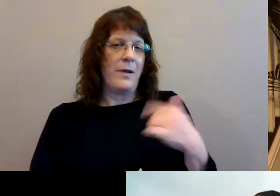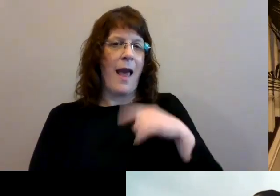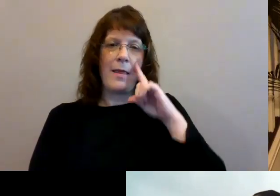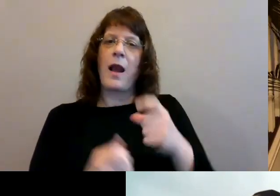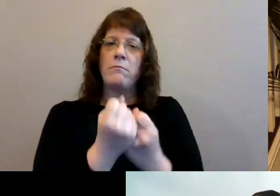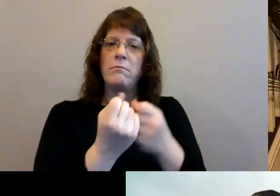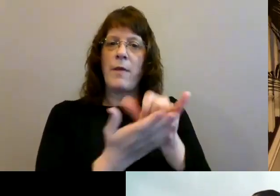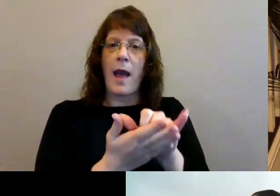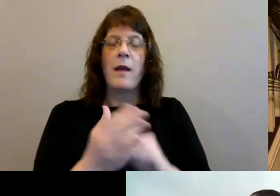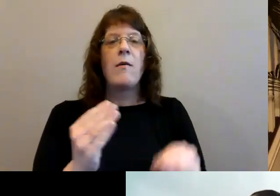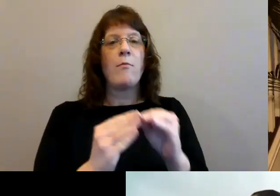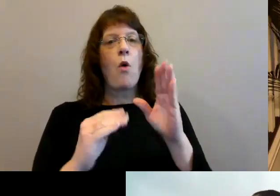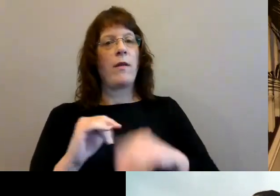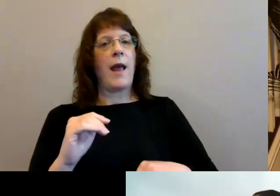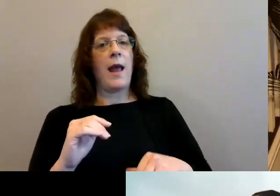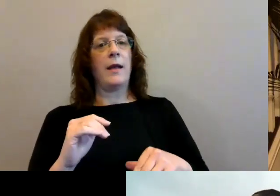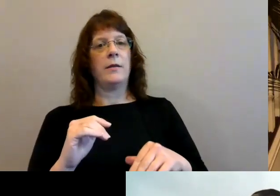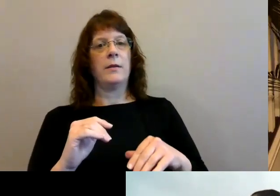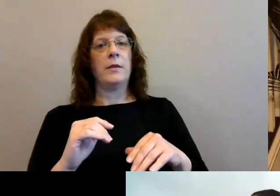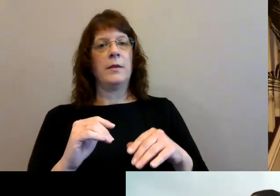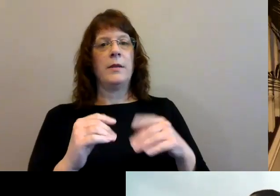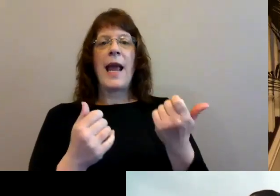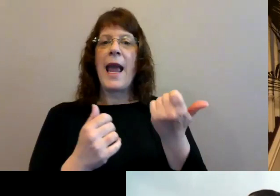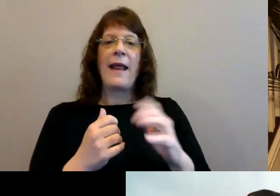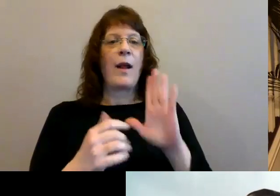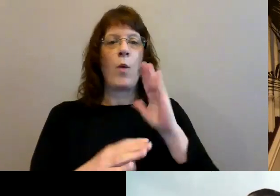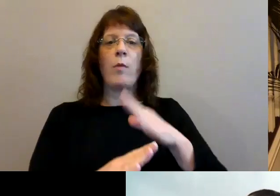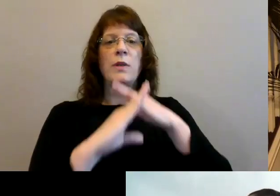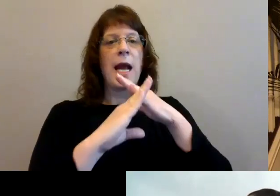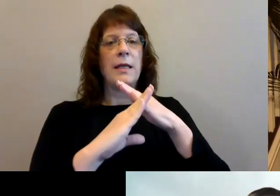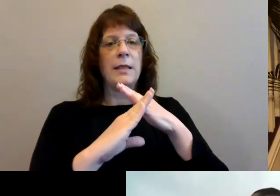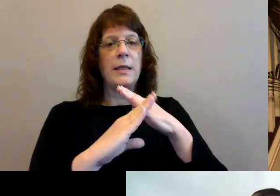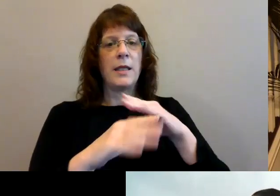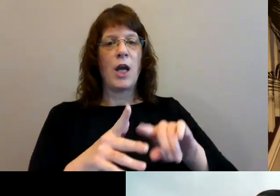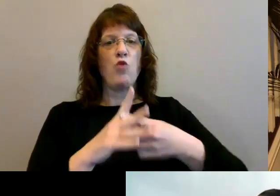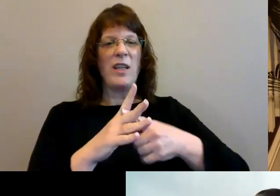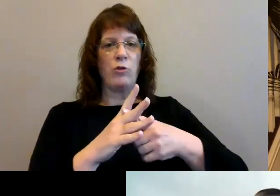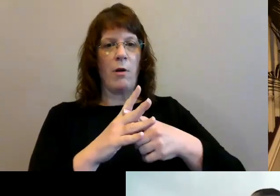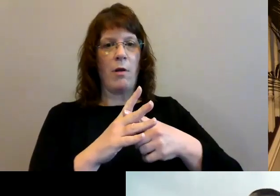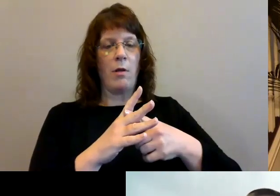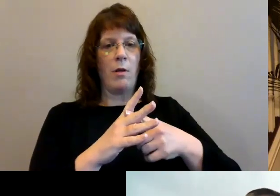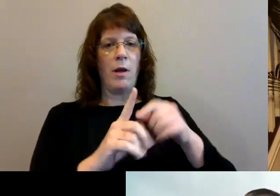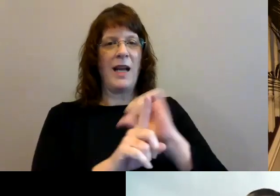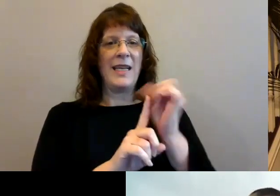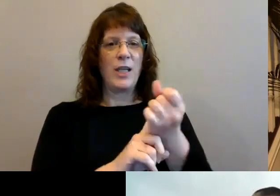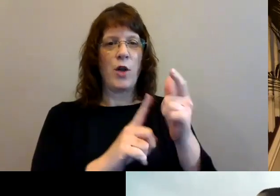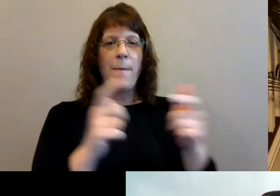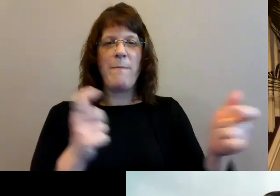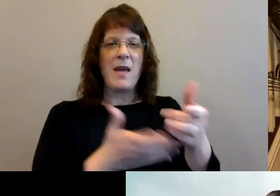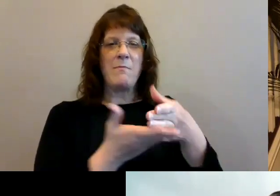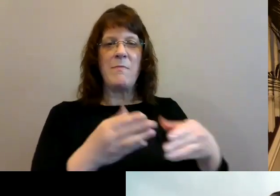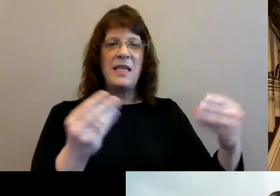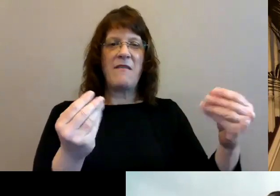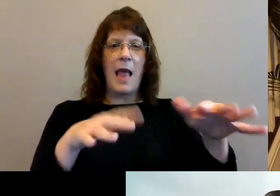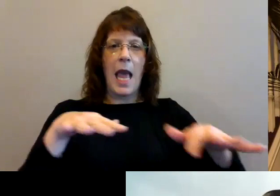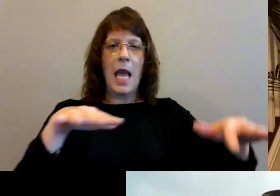Like more so than a specific species. Anything that would protect and like their original condition of like a big chunk of land, I